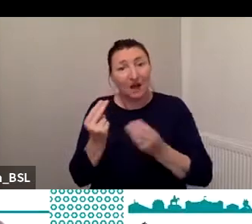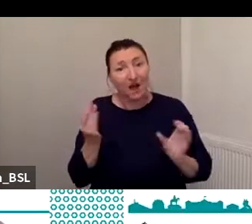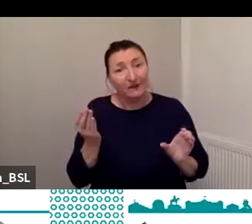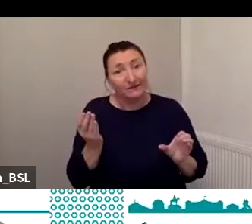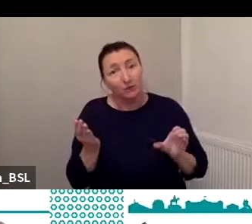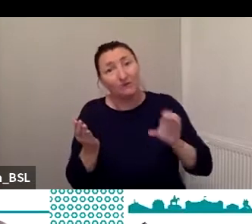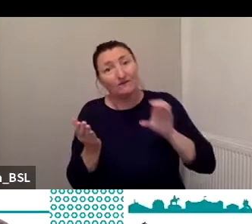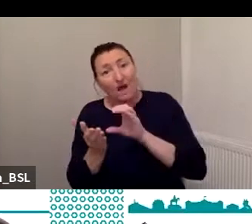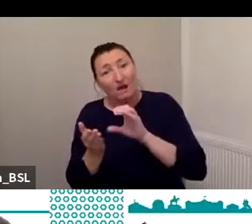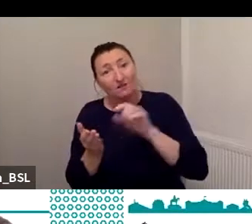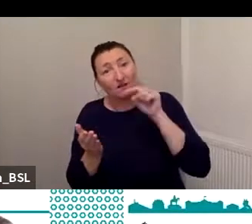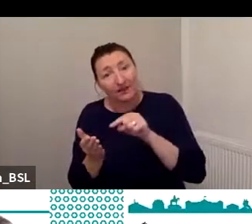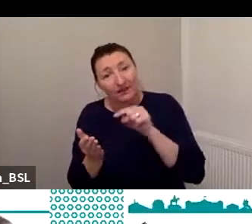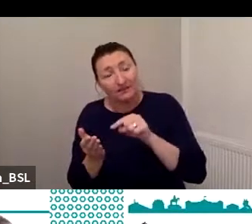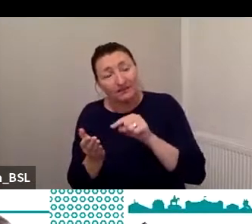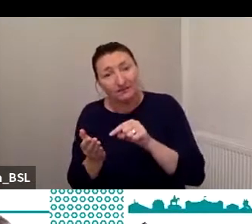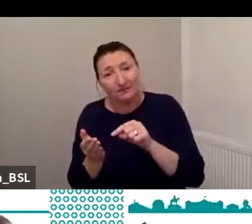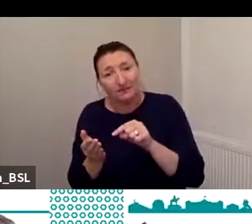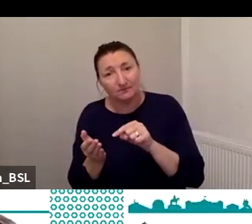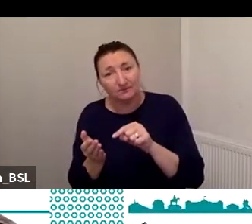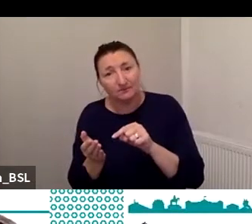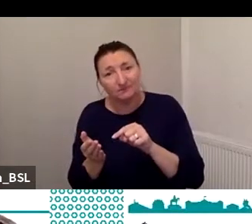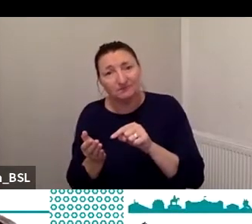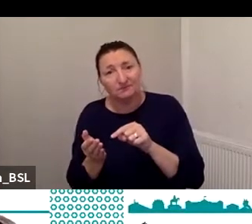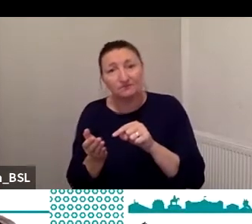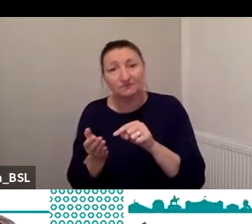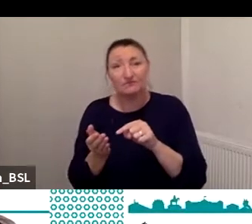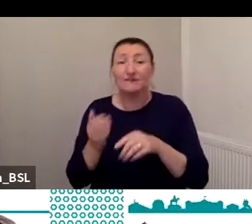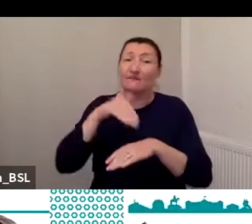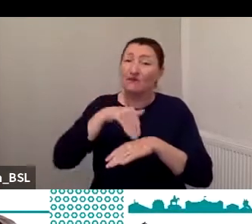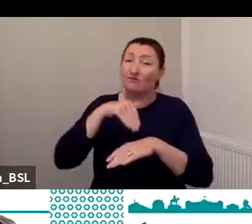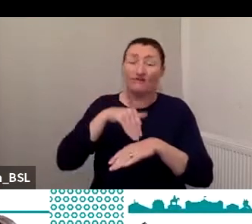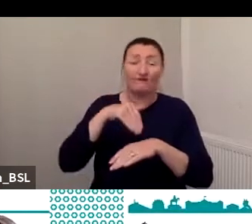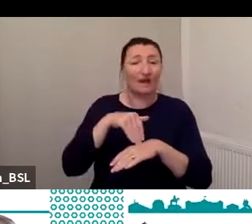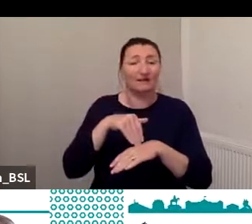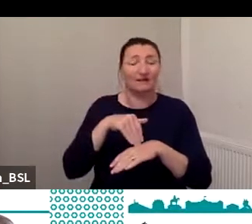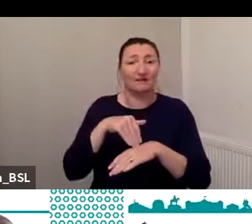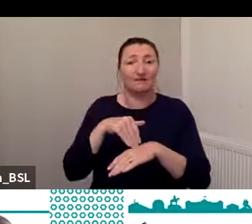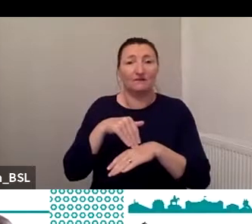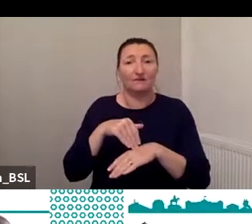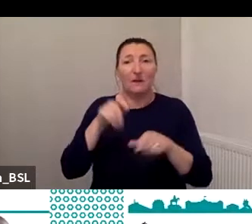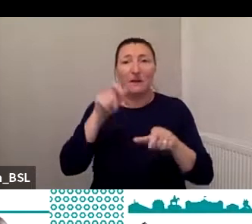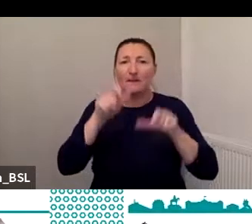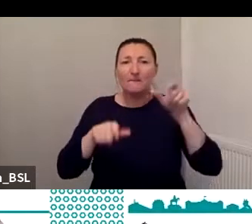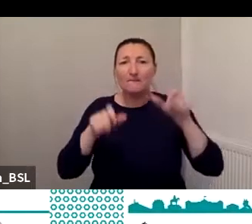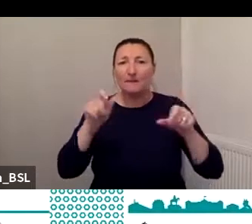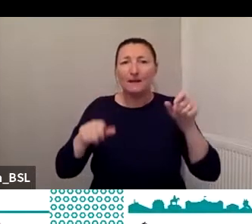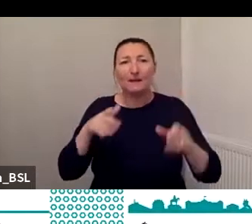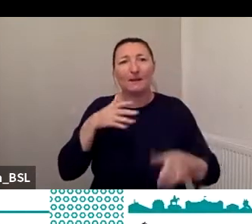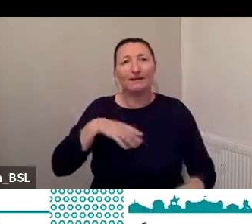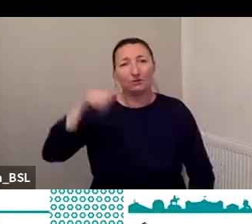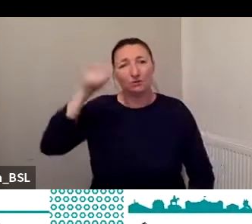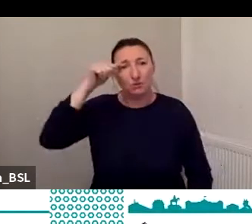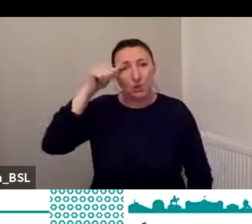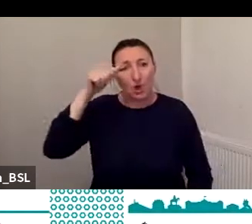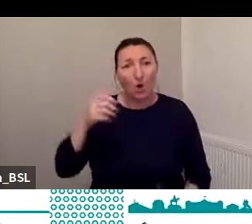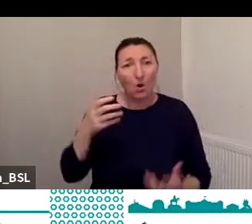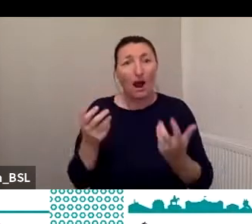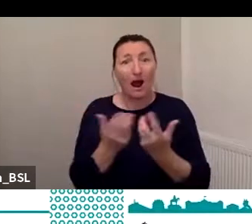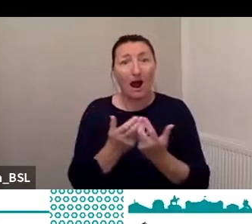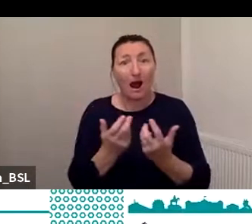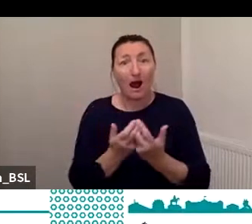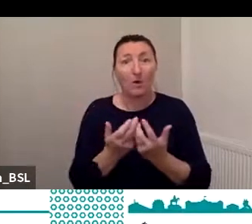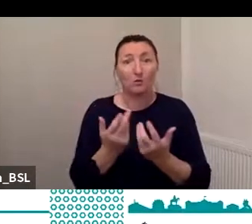Lastly, we'd just say that you should start somewhere. People really need to see for themselves how inclusive design can make a city a better place to